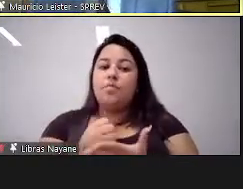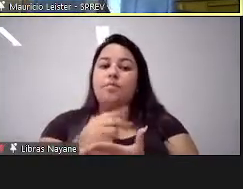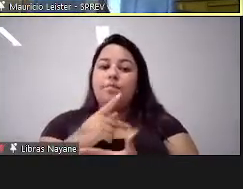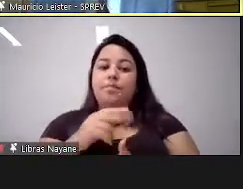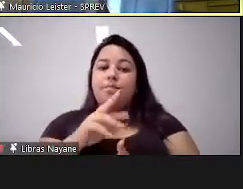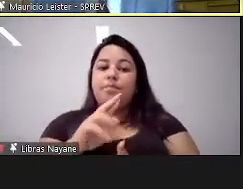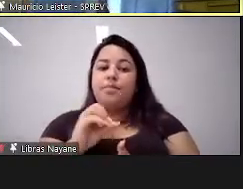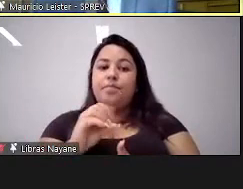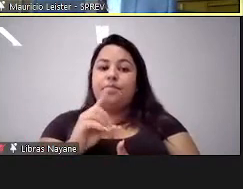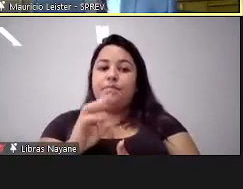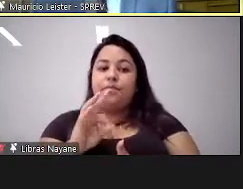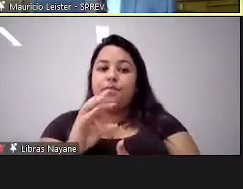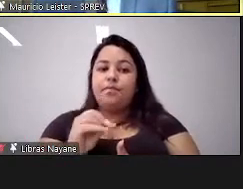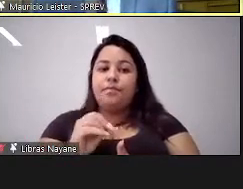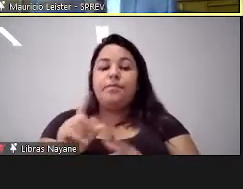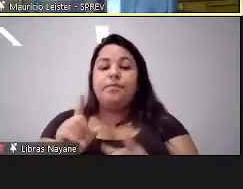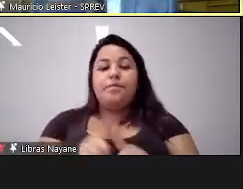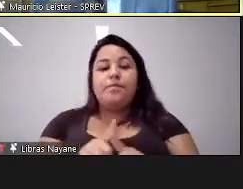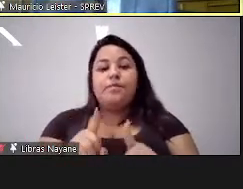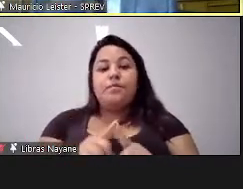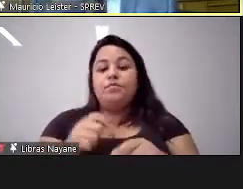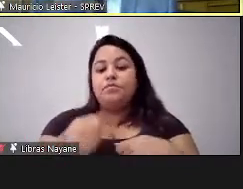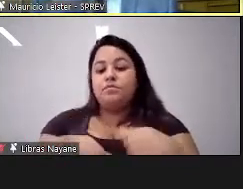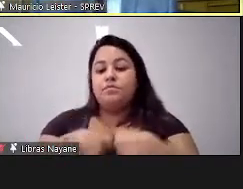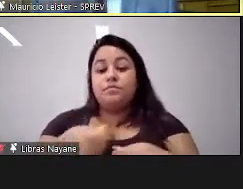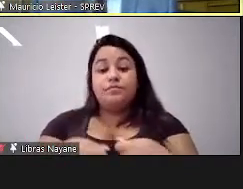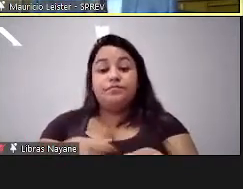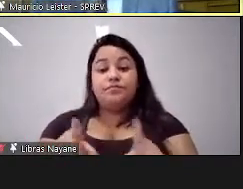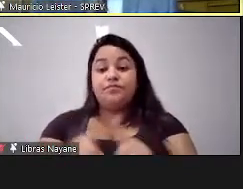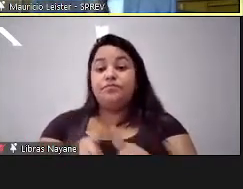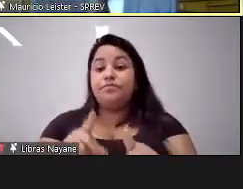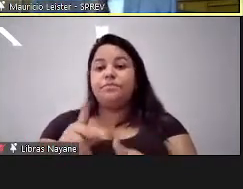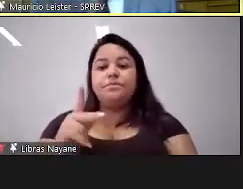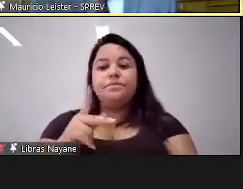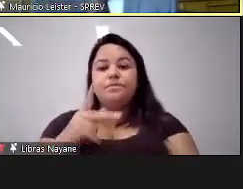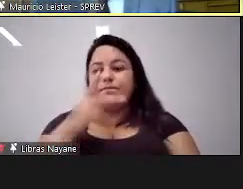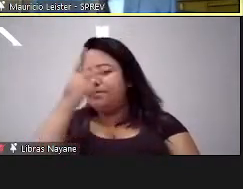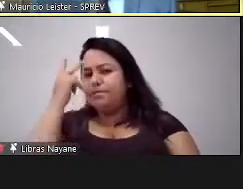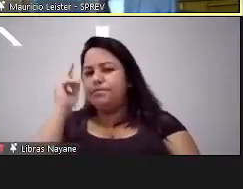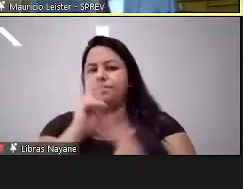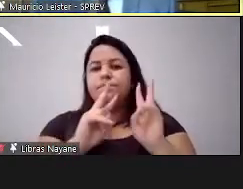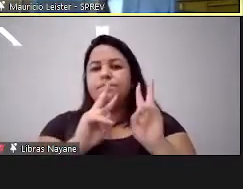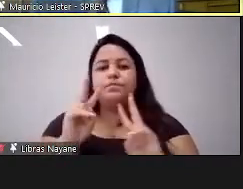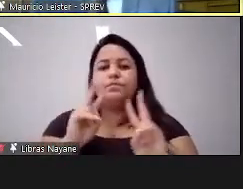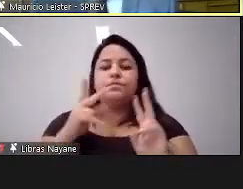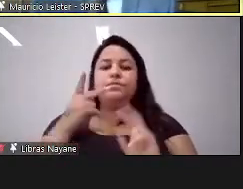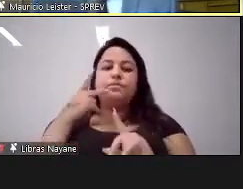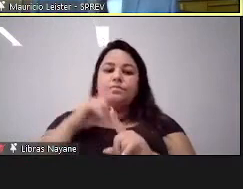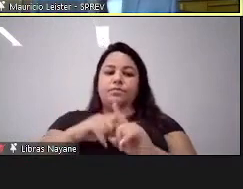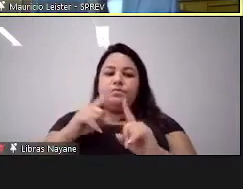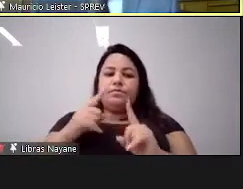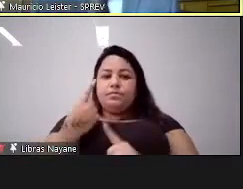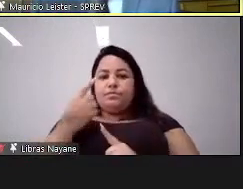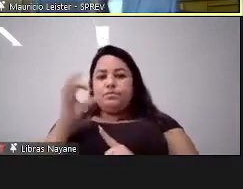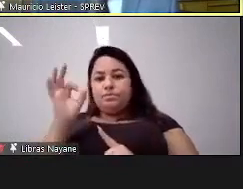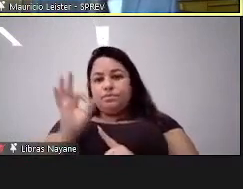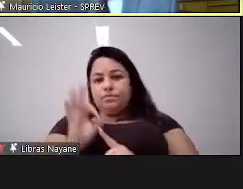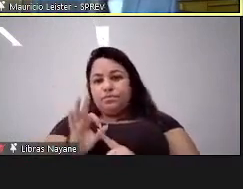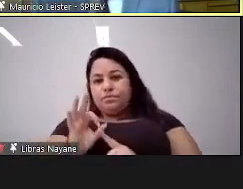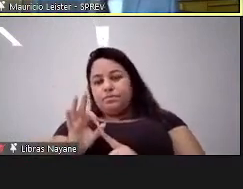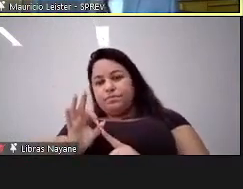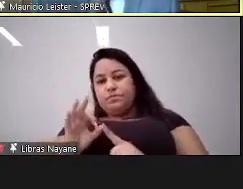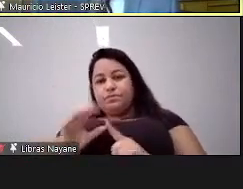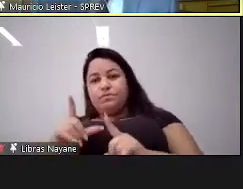people do not understand this. To promote and reduce the administration costs,